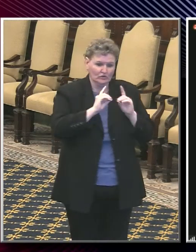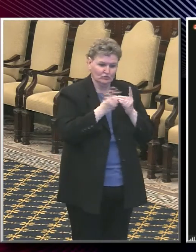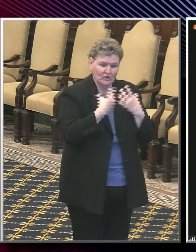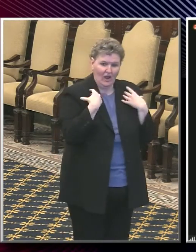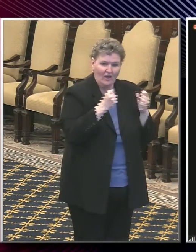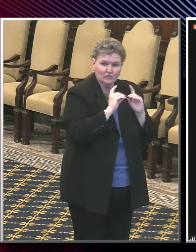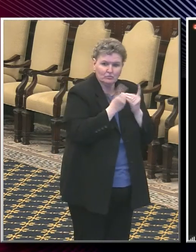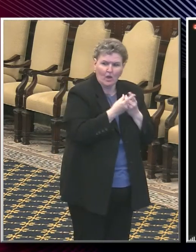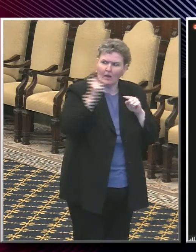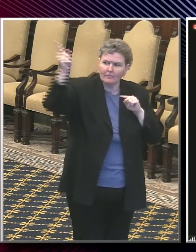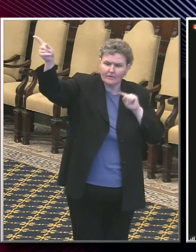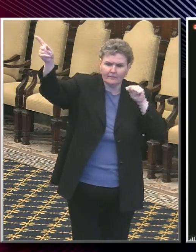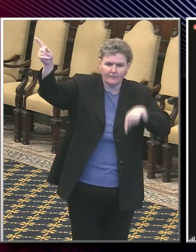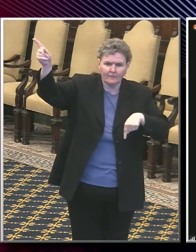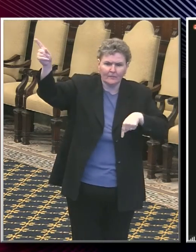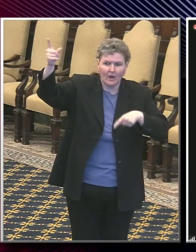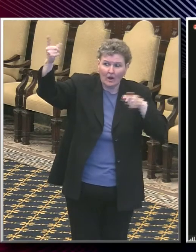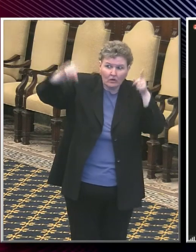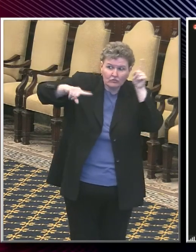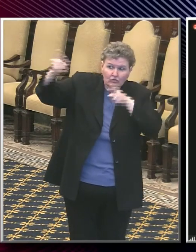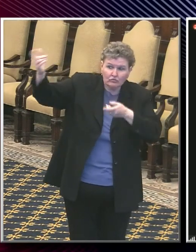YBN Philly.